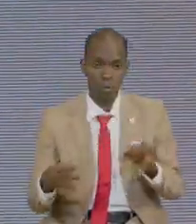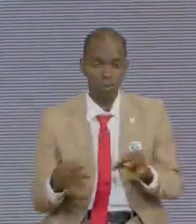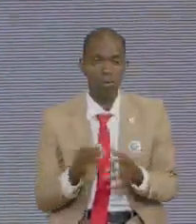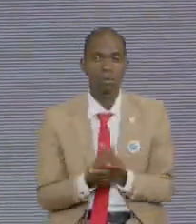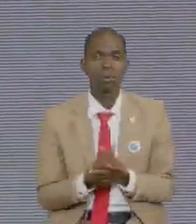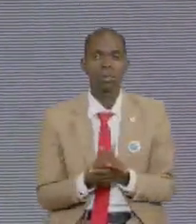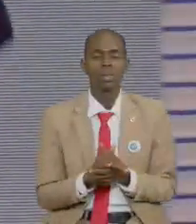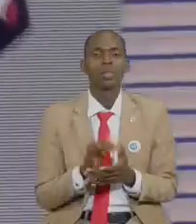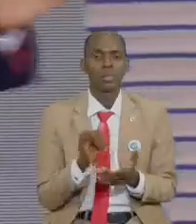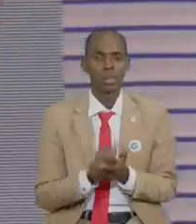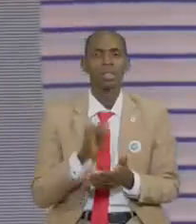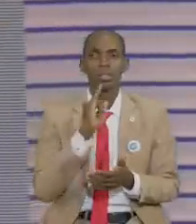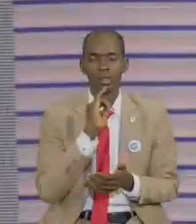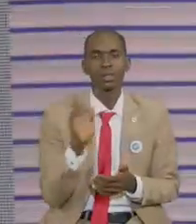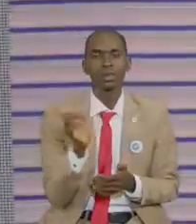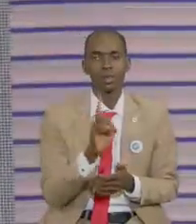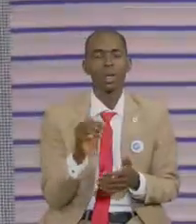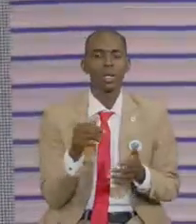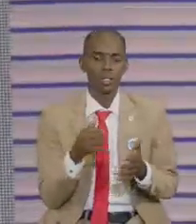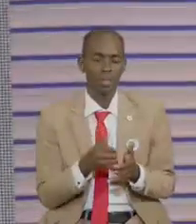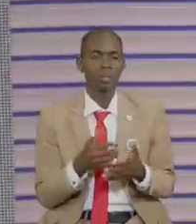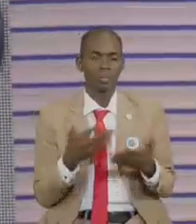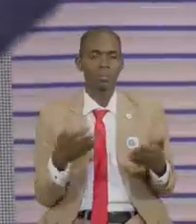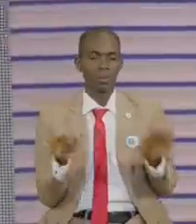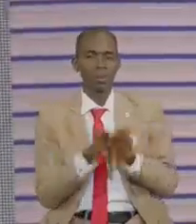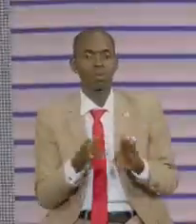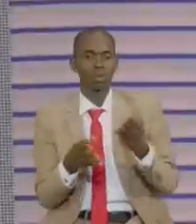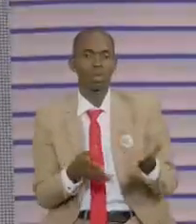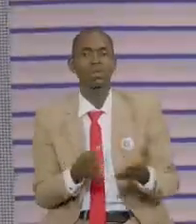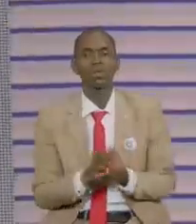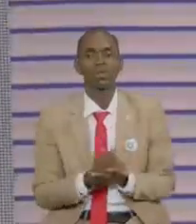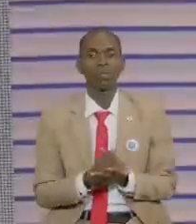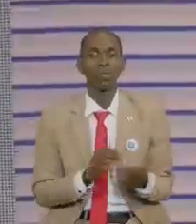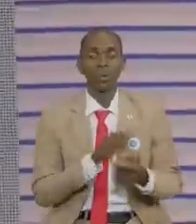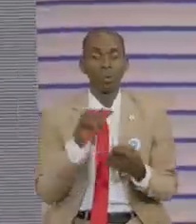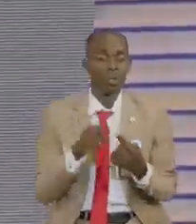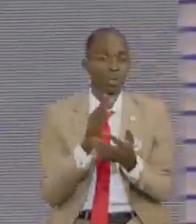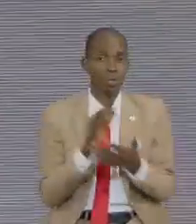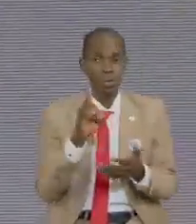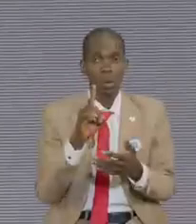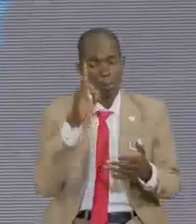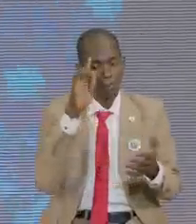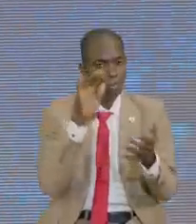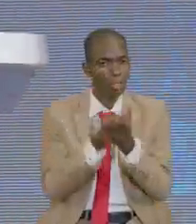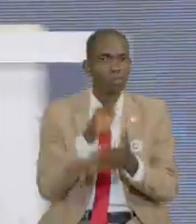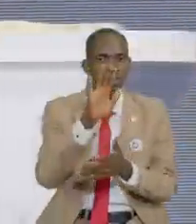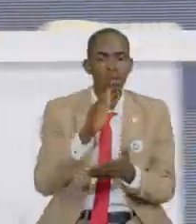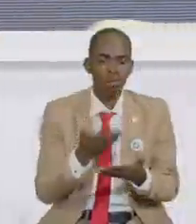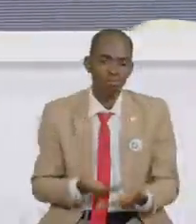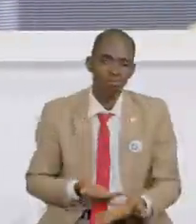that's where it ends there. When somebody believes your presentation of